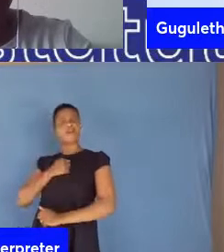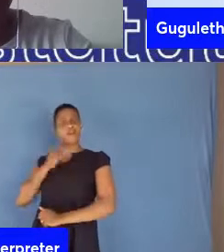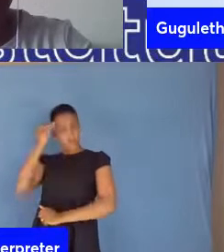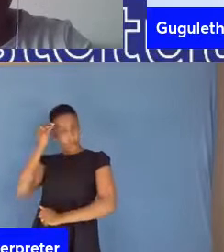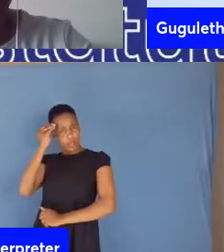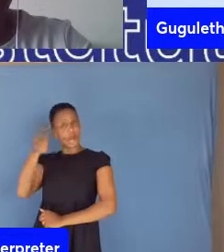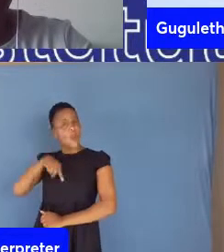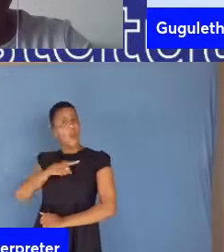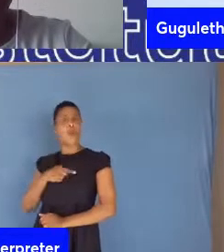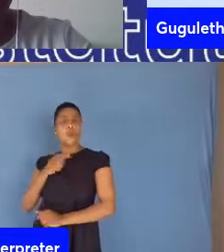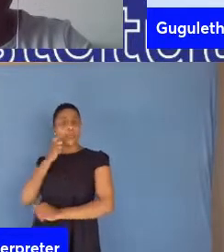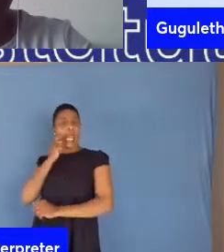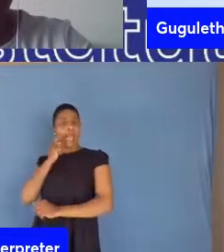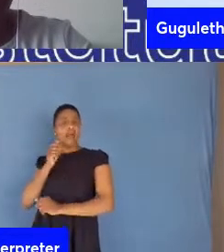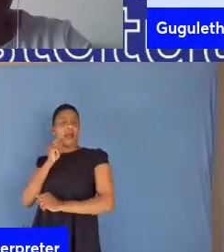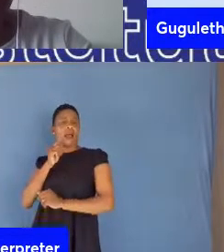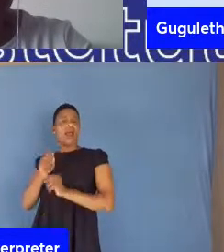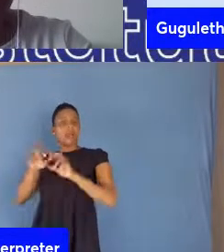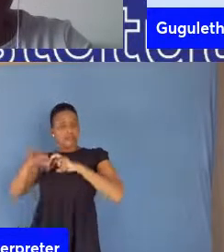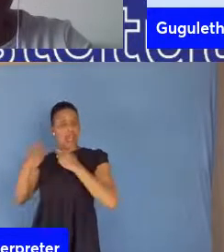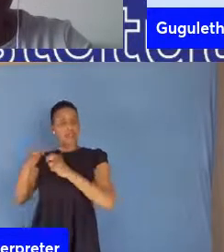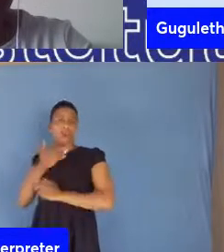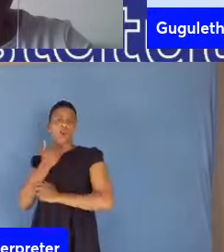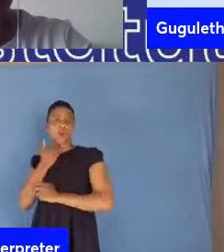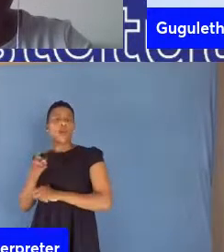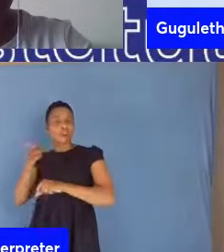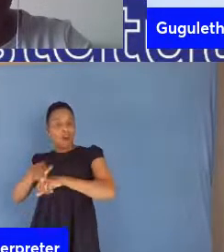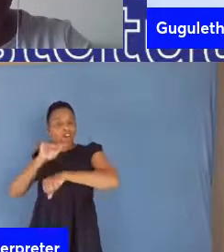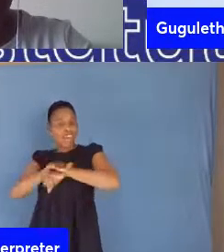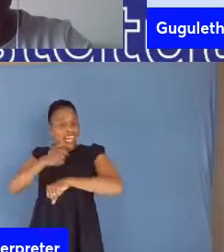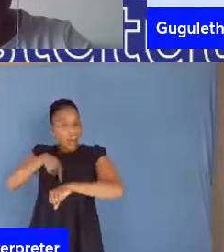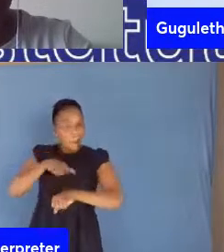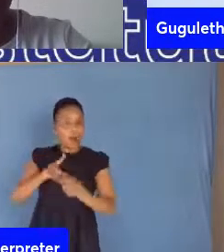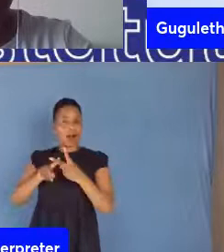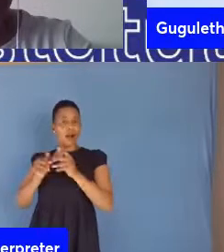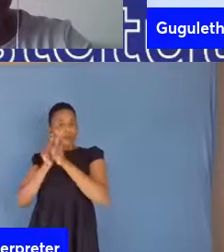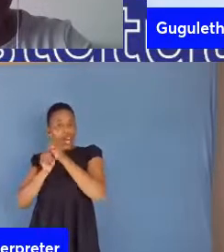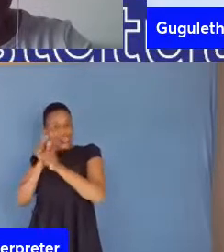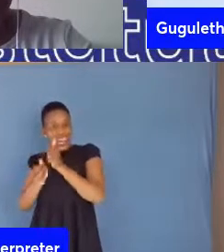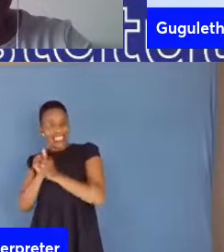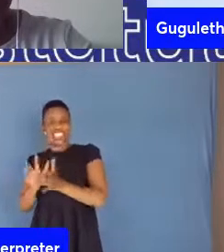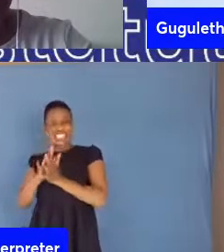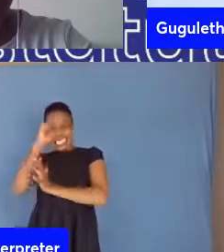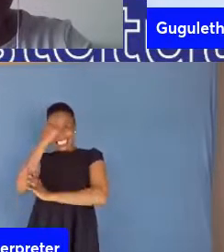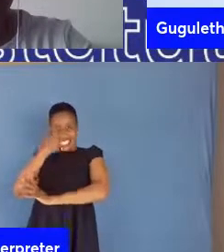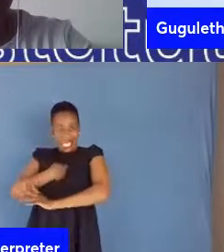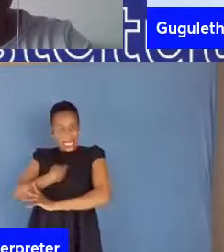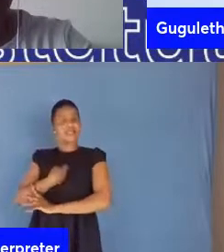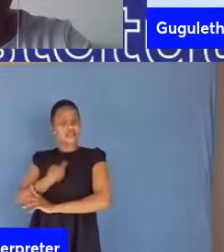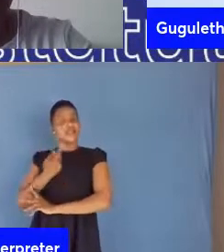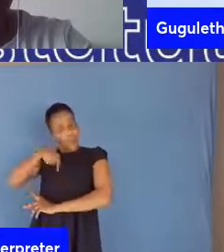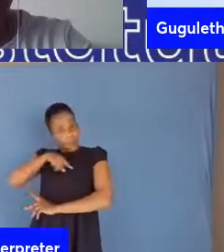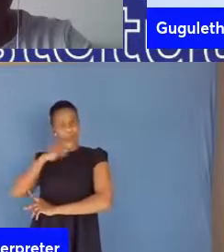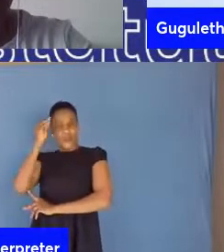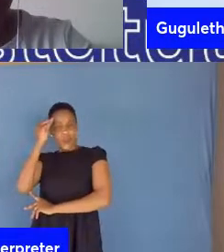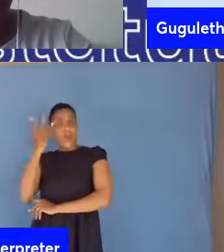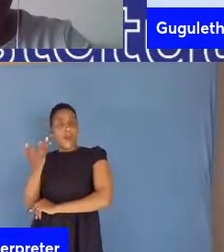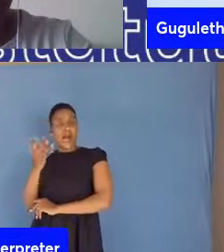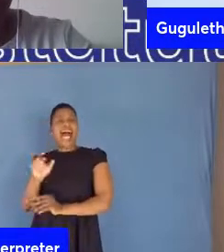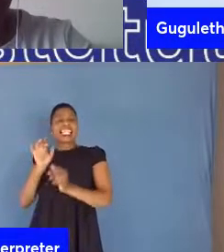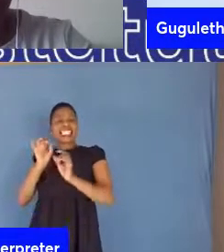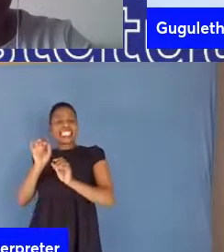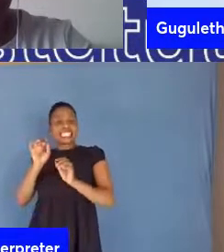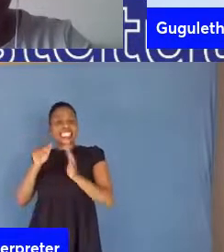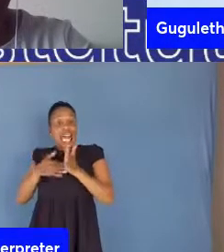men. They are our friend, they are our brothers, they are our sons, it's us. So until we isolate them and